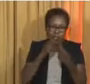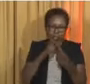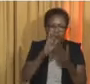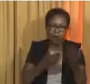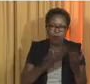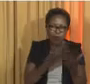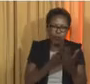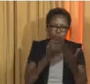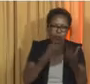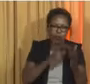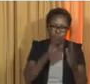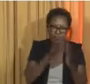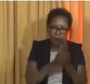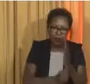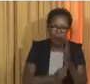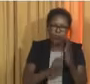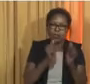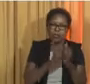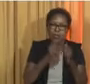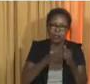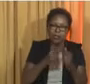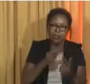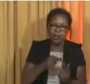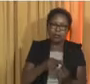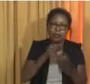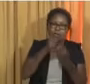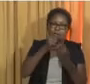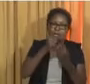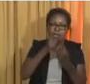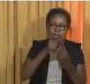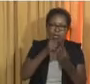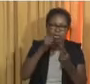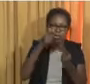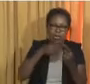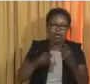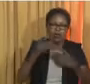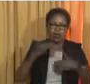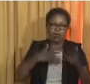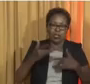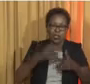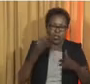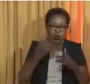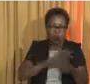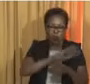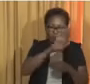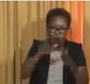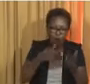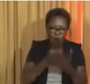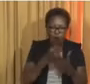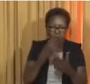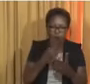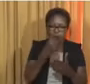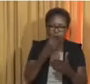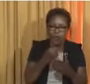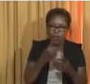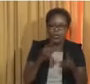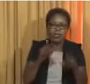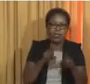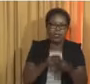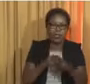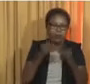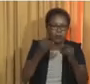Chapter 16, especially in light of all the 21 unsuccessful attempts that